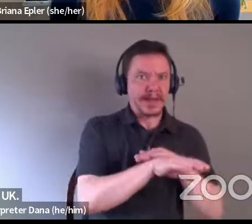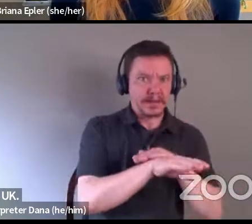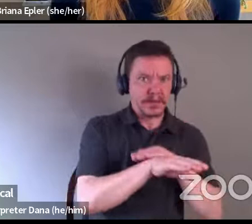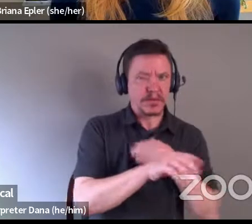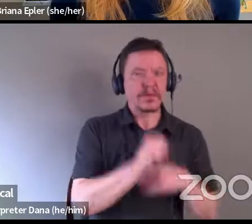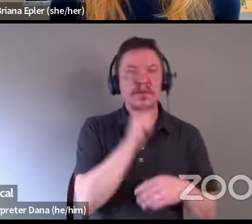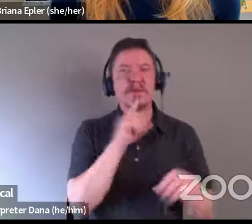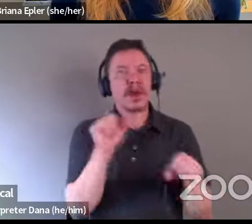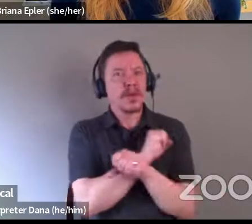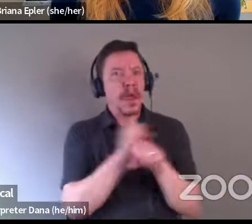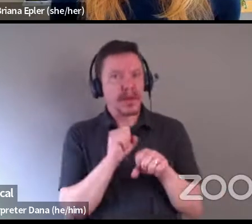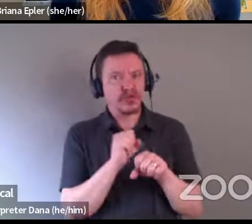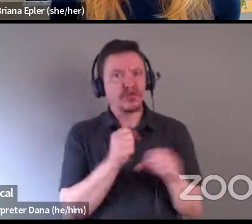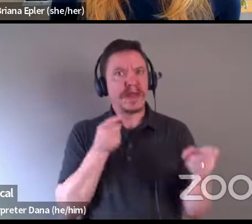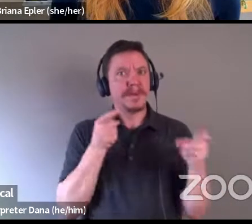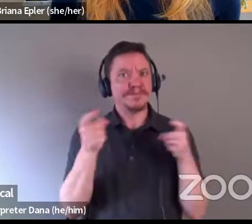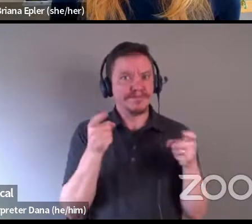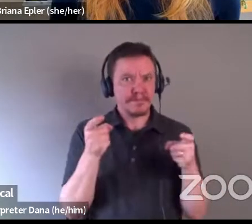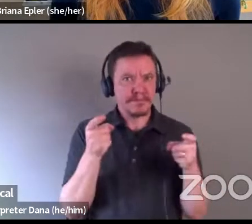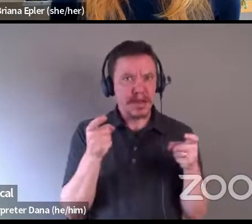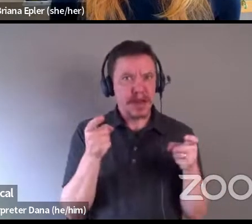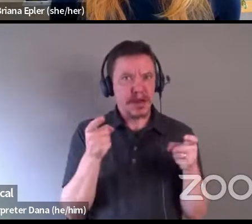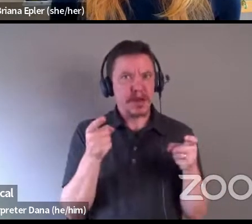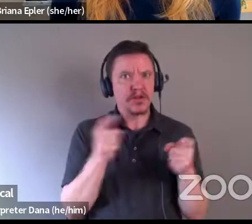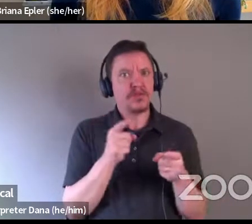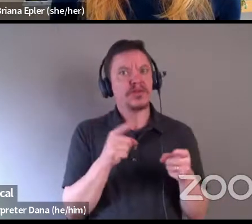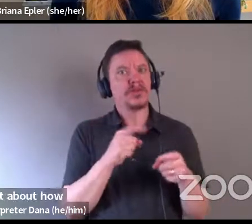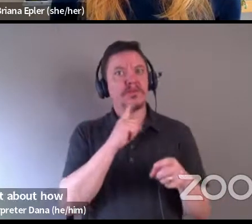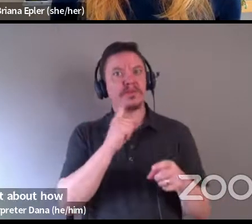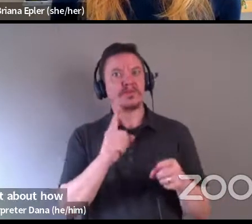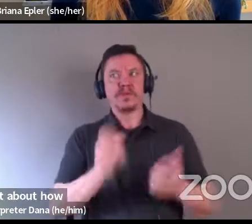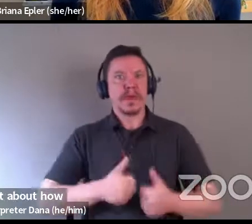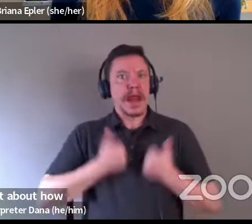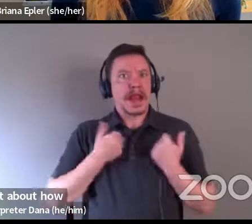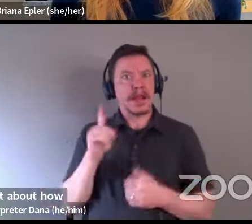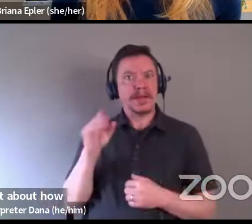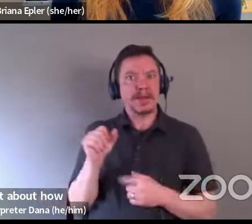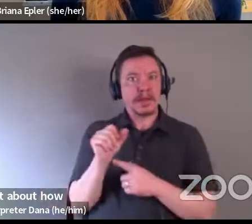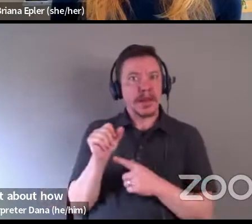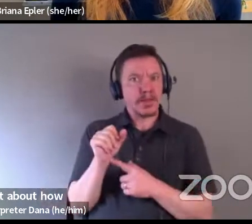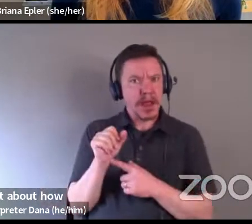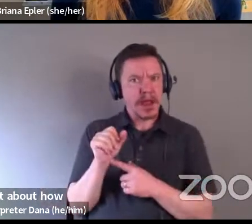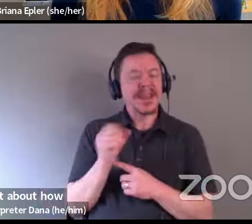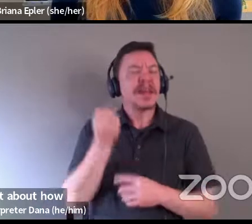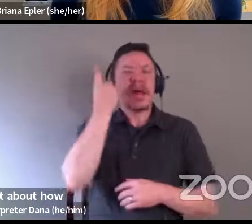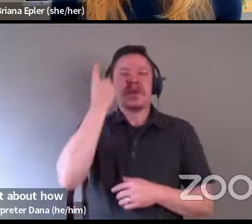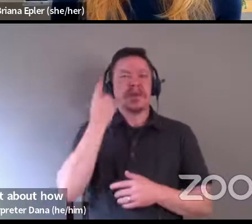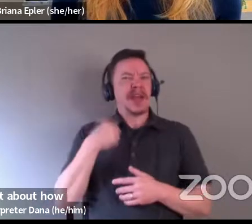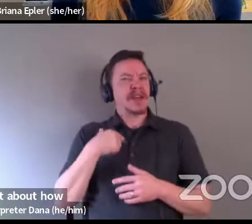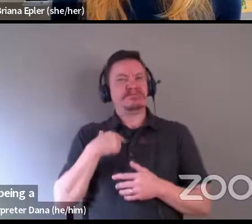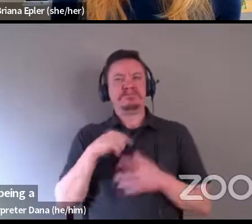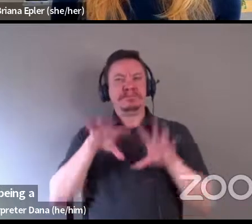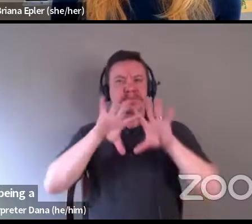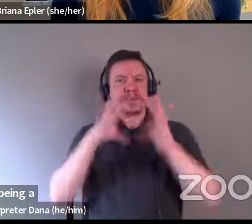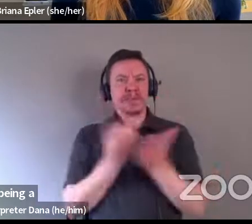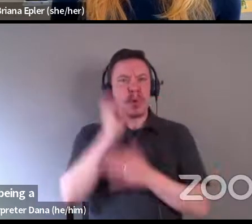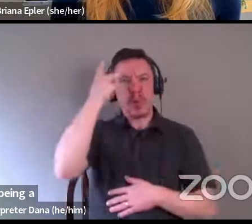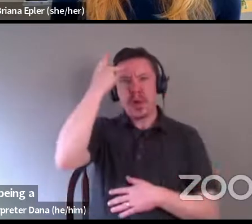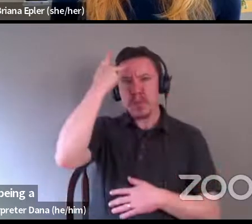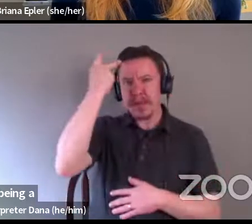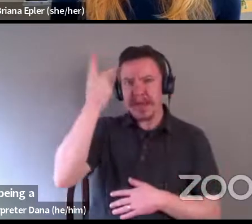actually manage about being a disabled person, I think. But all that is sort of politics that I didn't quite get